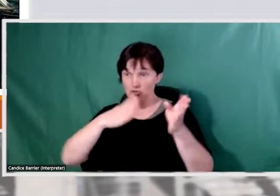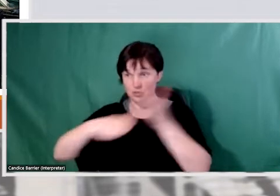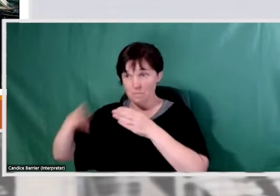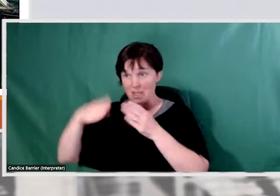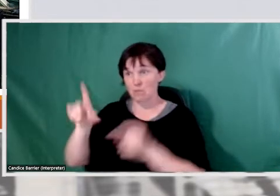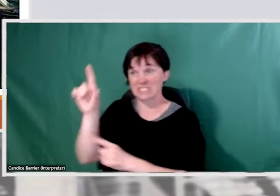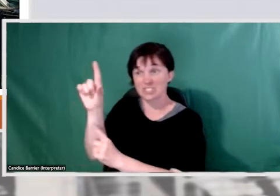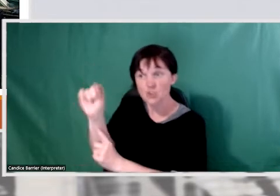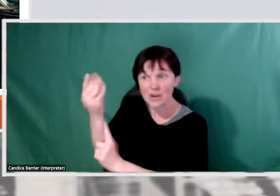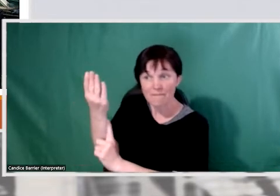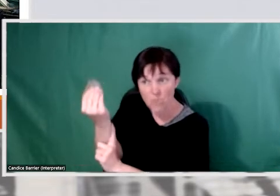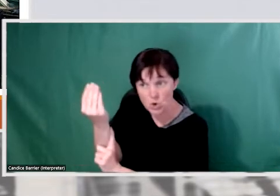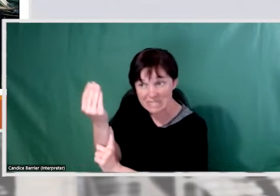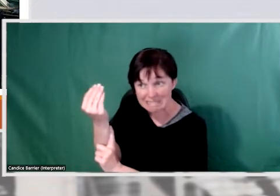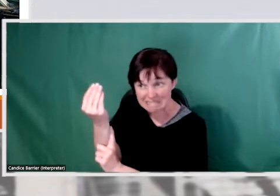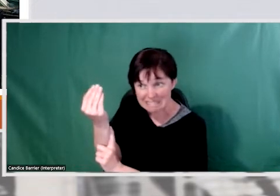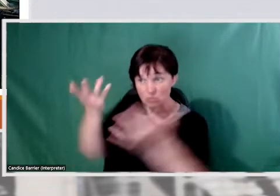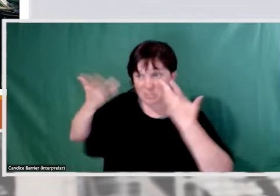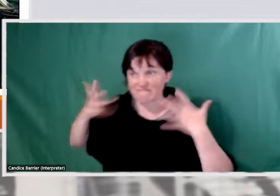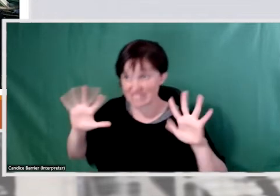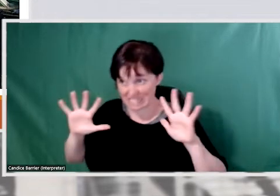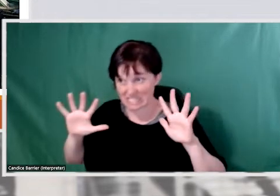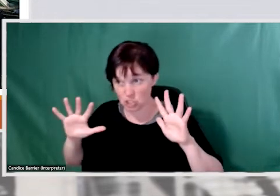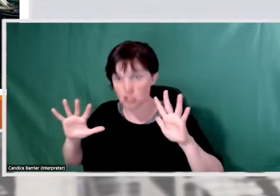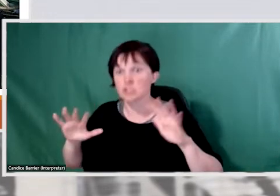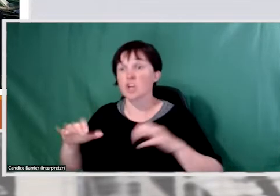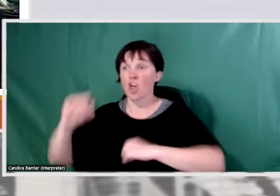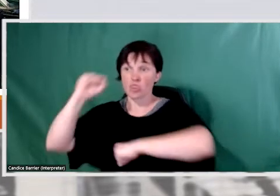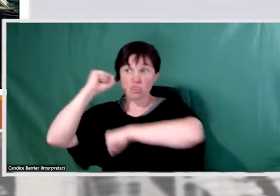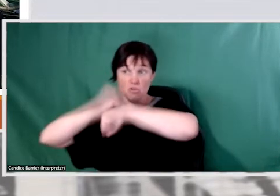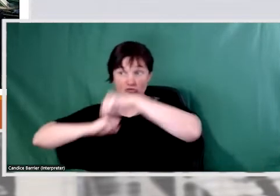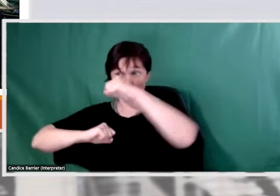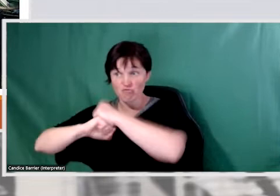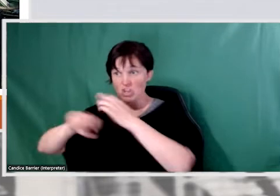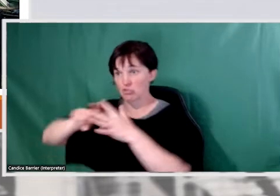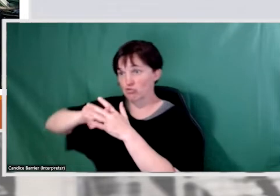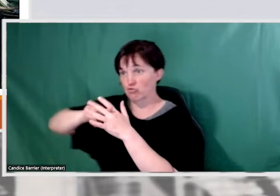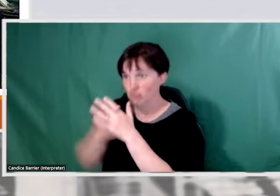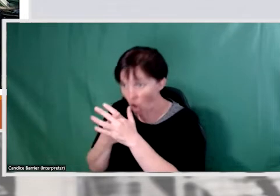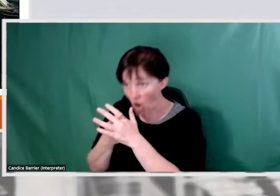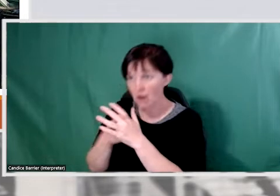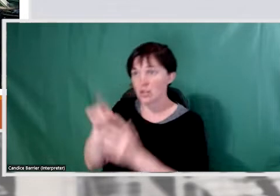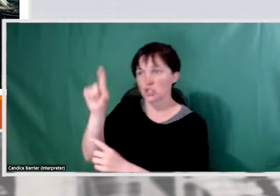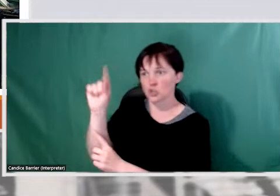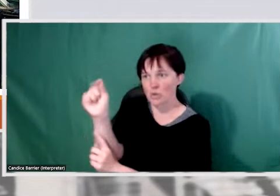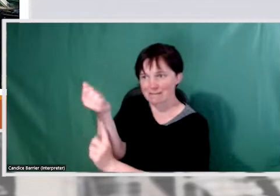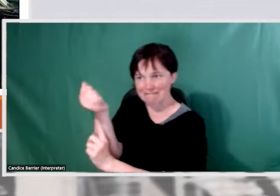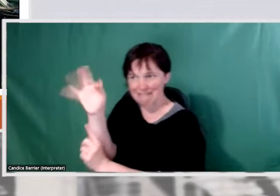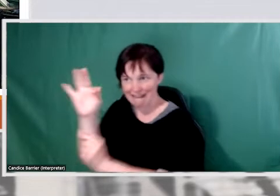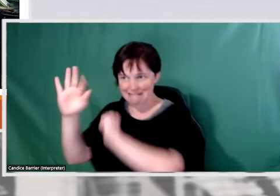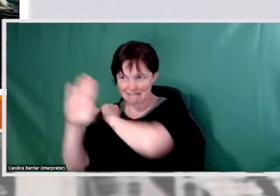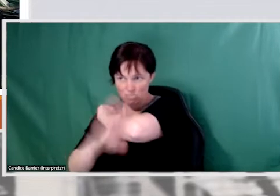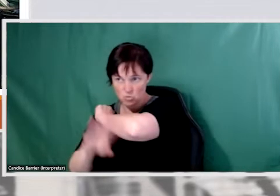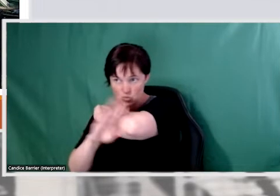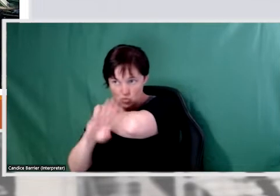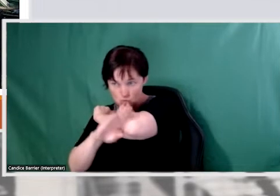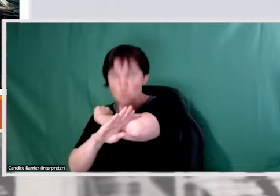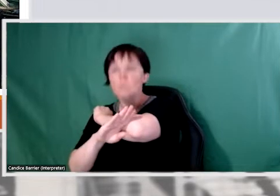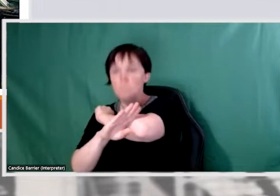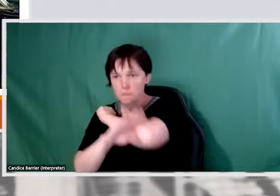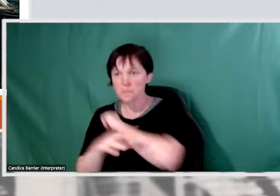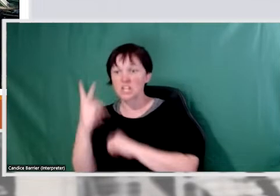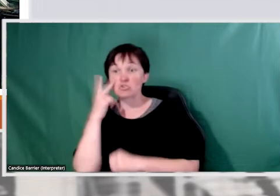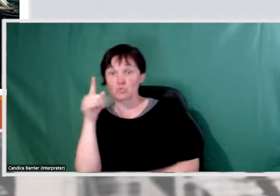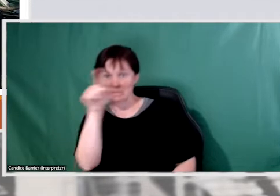2014. The construction for the park began in the fall of 2019. You can see some photos here of it in